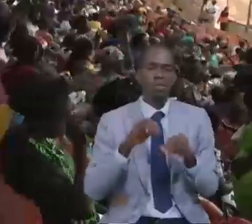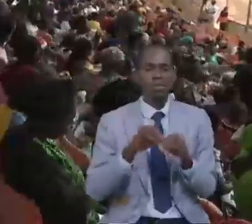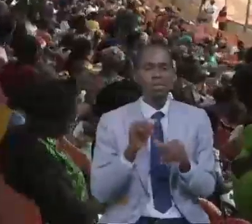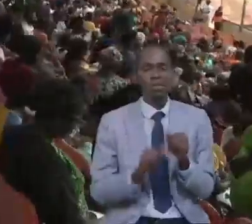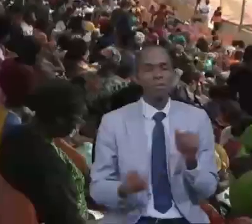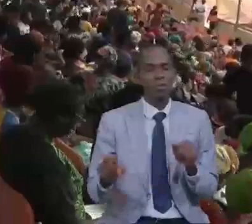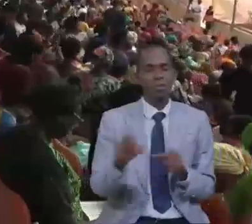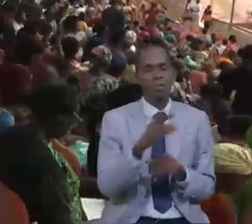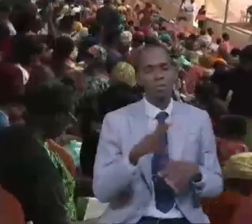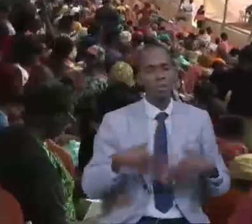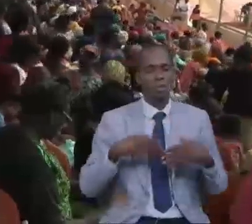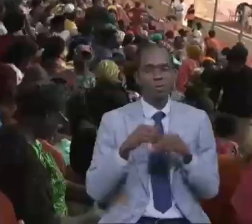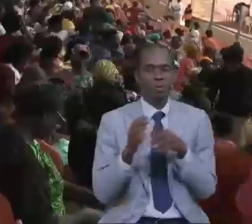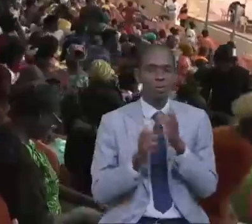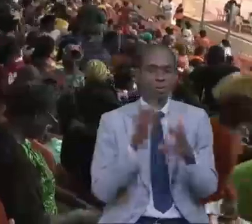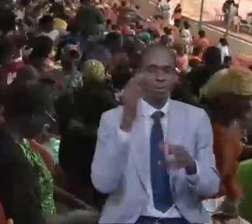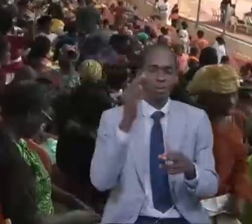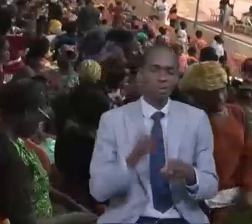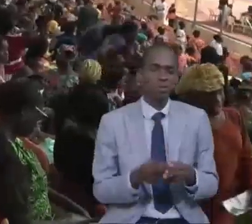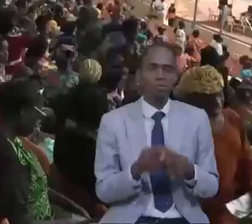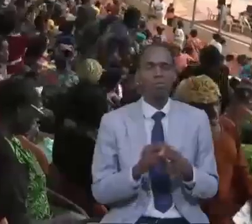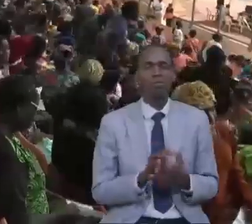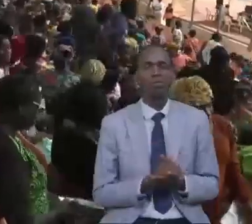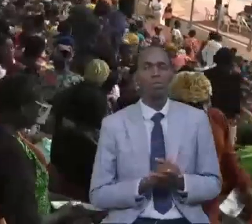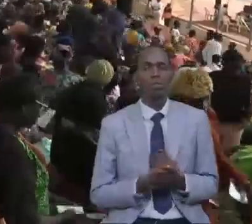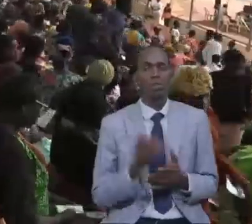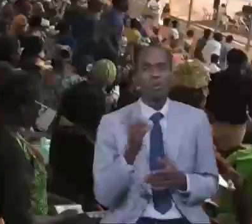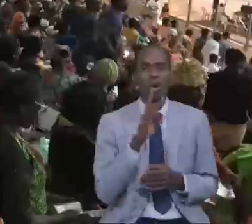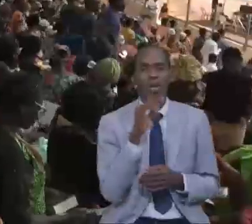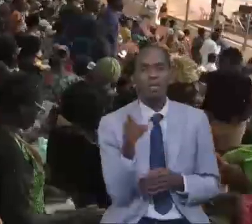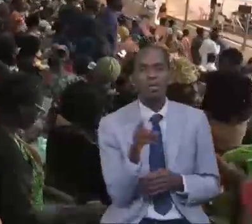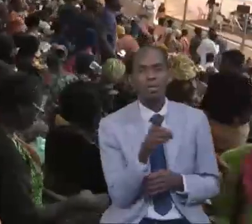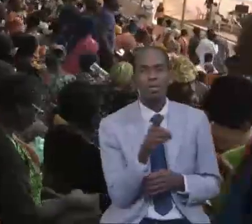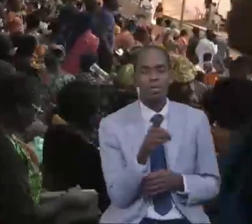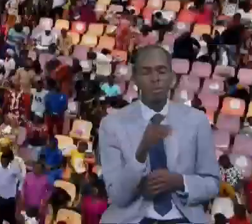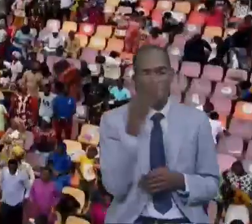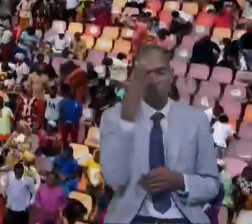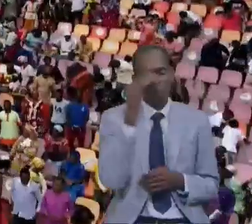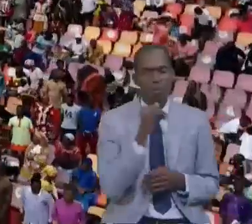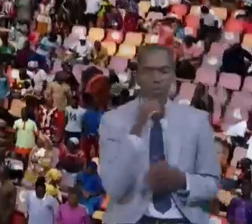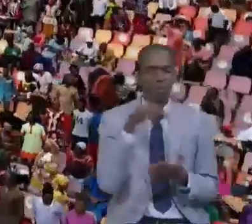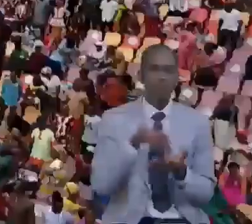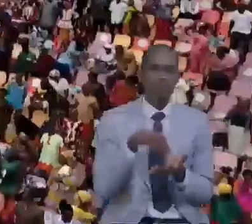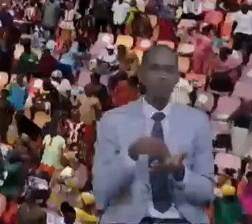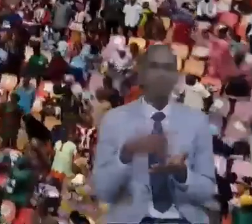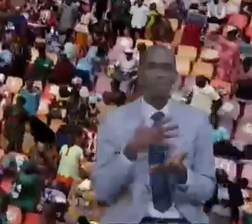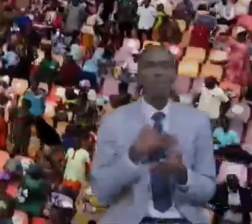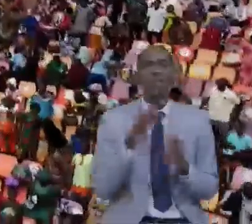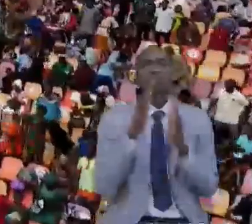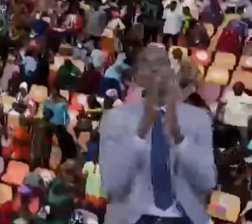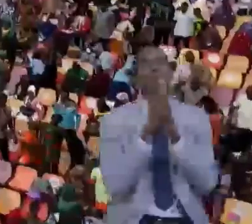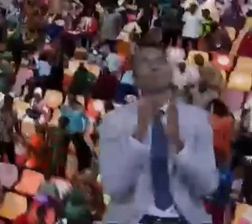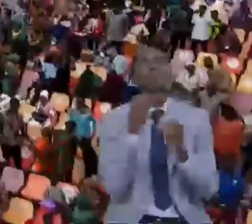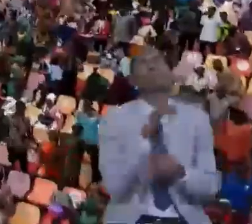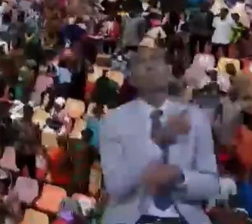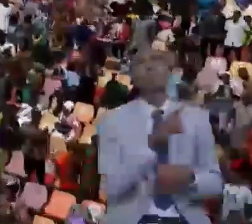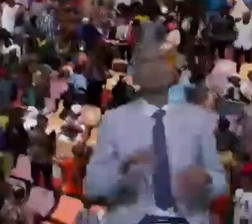say, Lord, here am I. I'm ready. I've heard. I